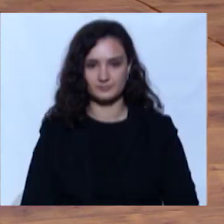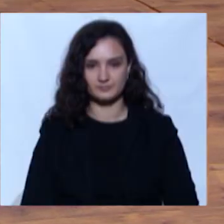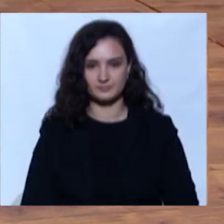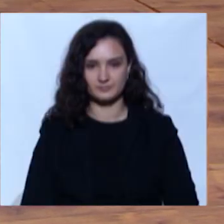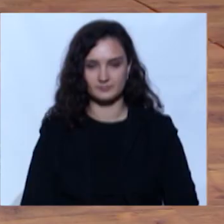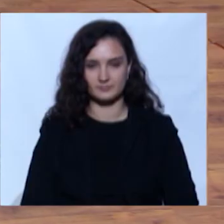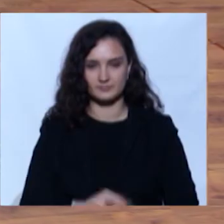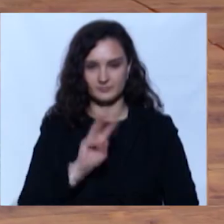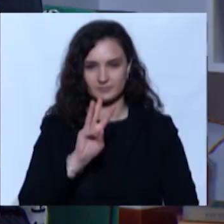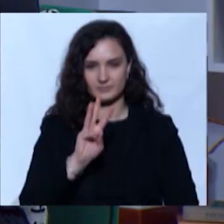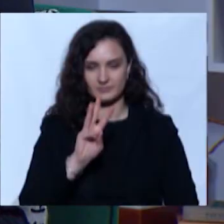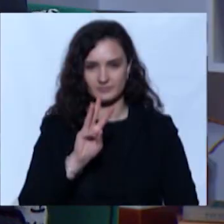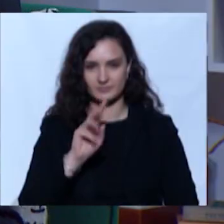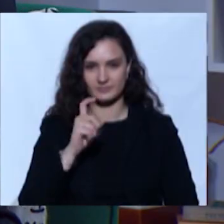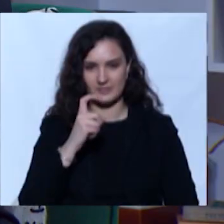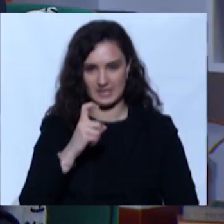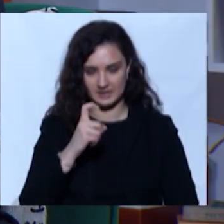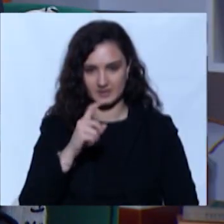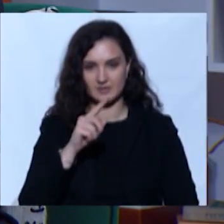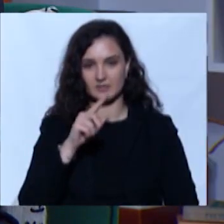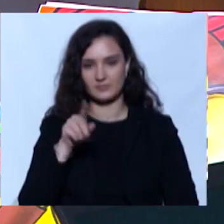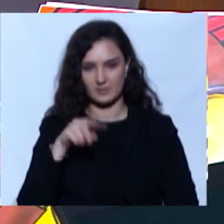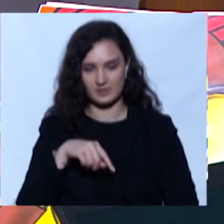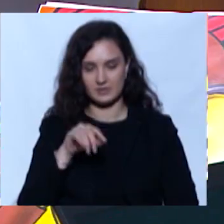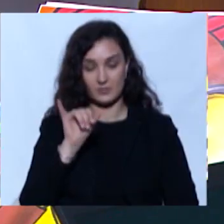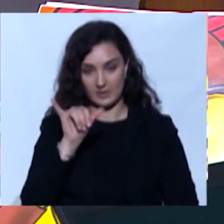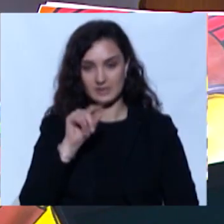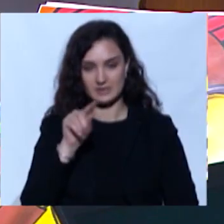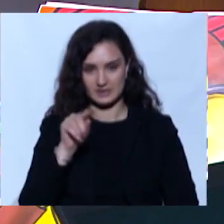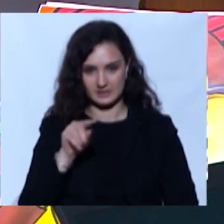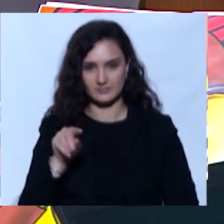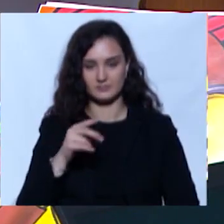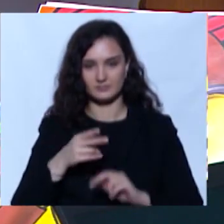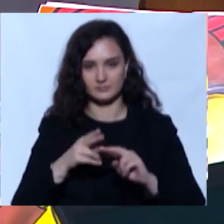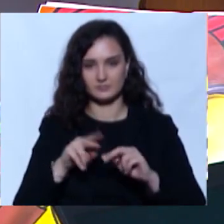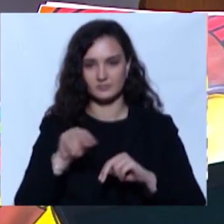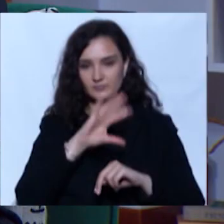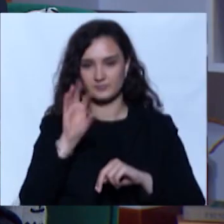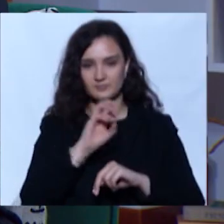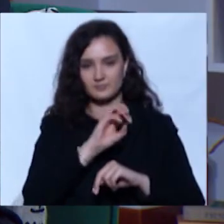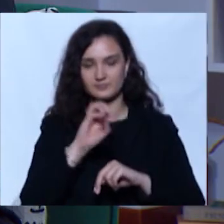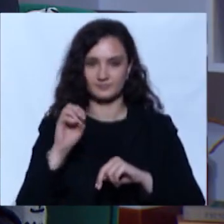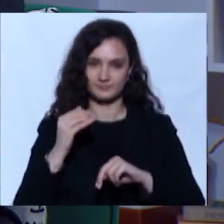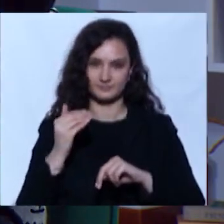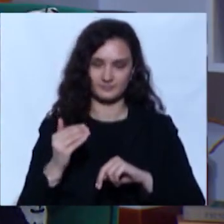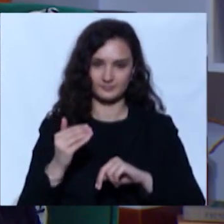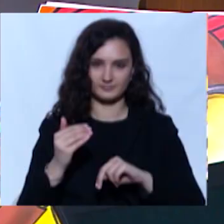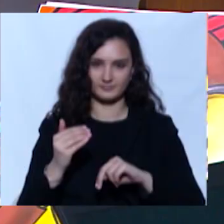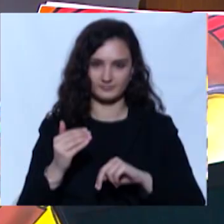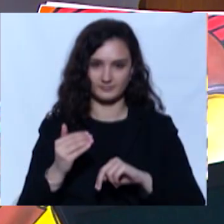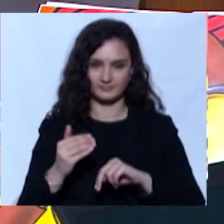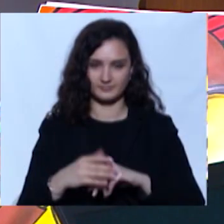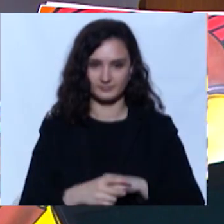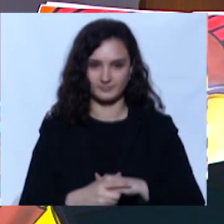more W and X-Y-Z, the whole alphabet up the...